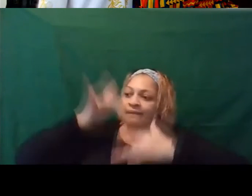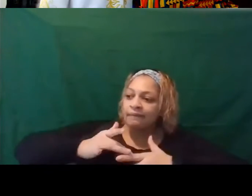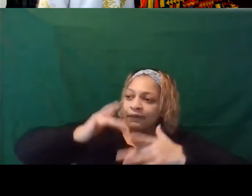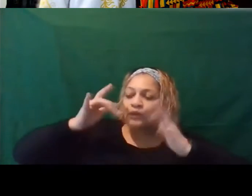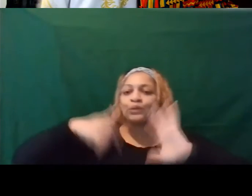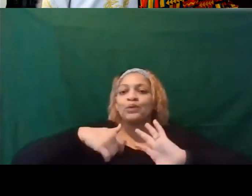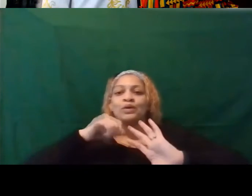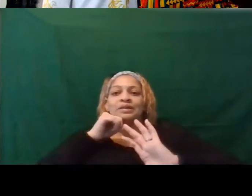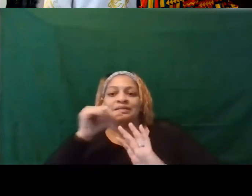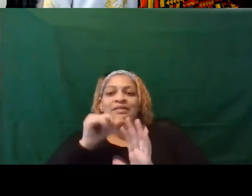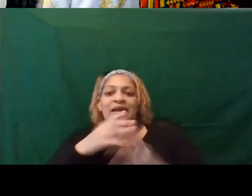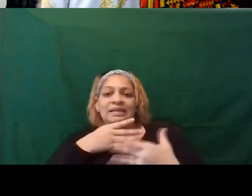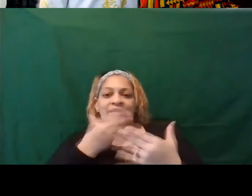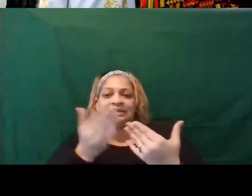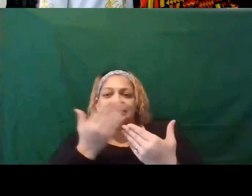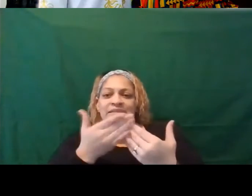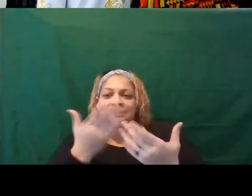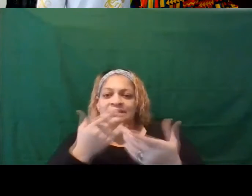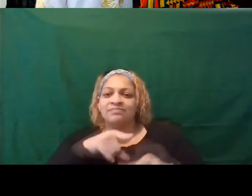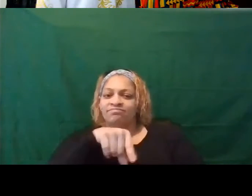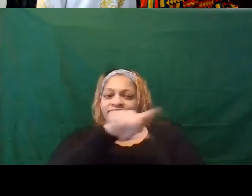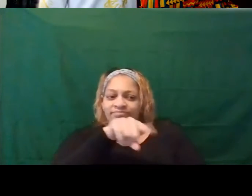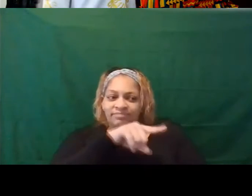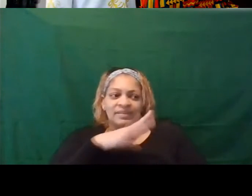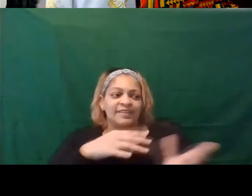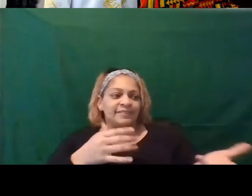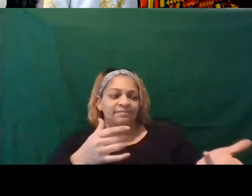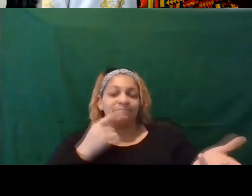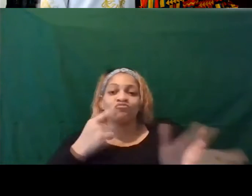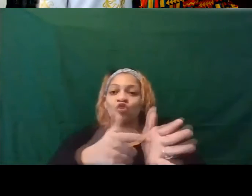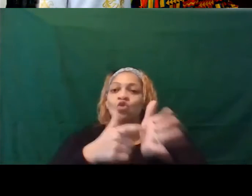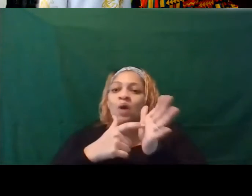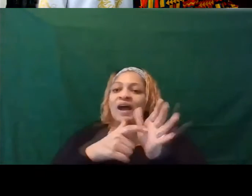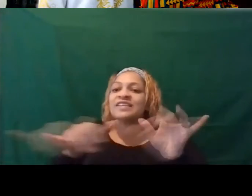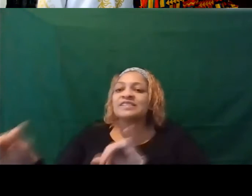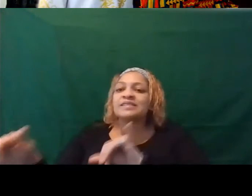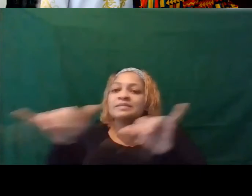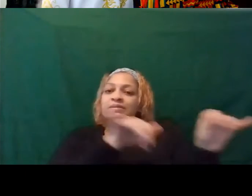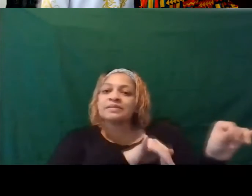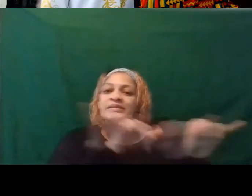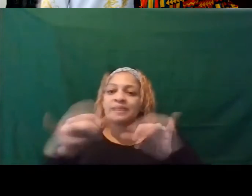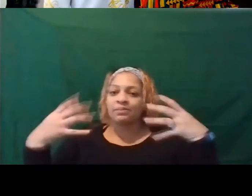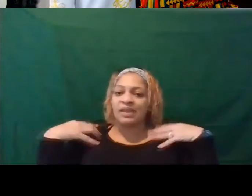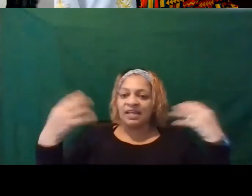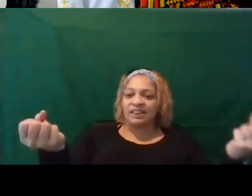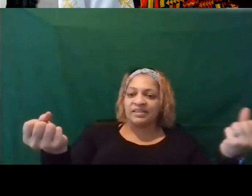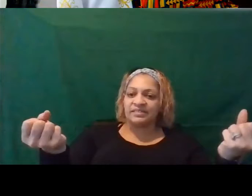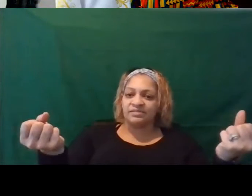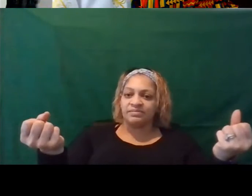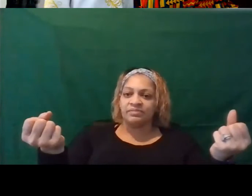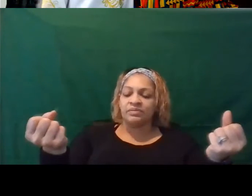dis-ease, that they are requiring the same level of healing. So in other